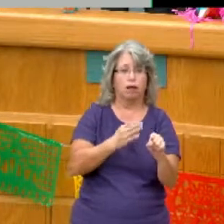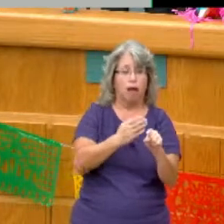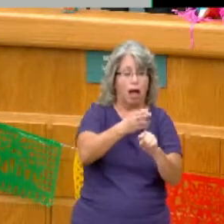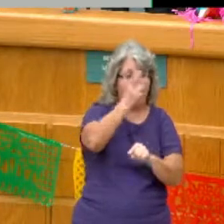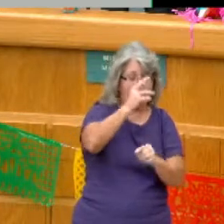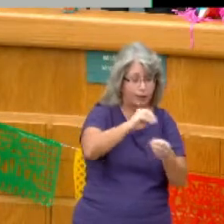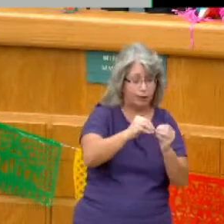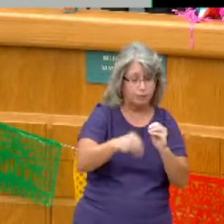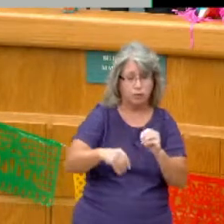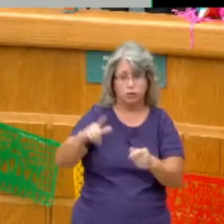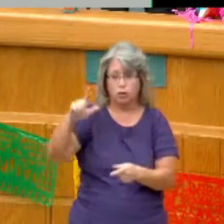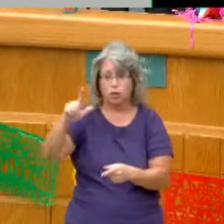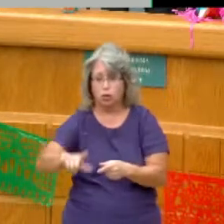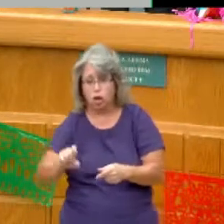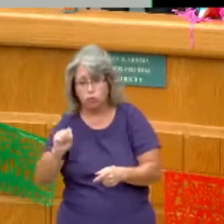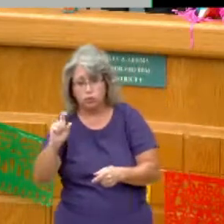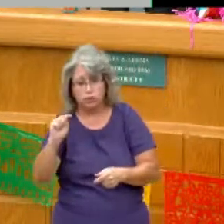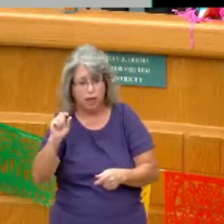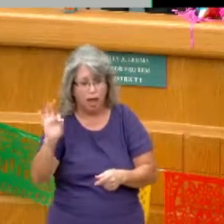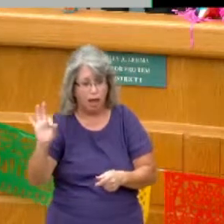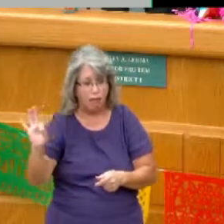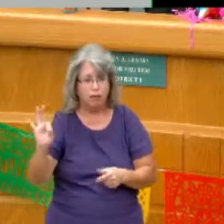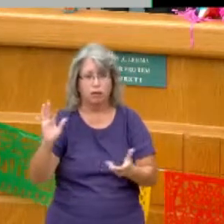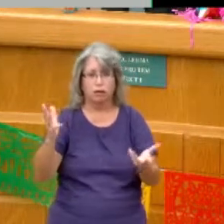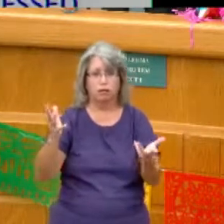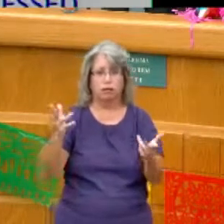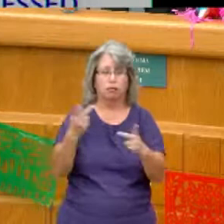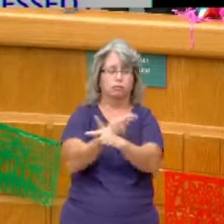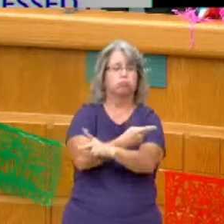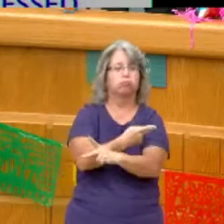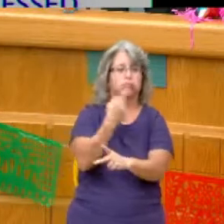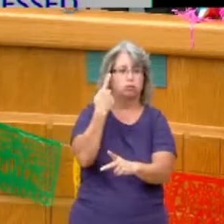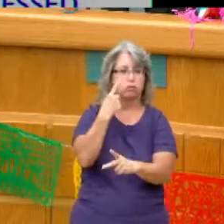our hospitals that we've seen throughout the whole pandemic.